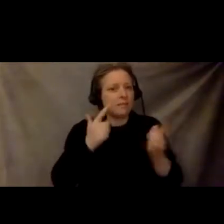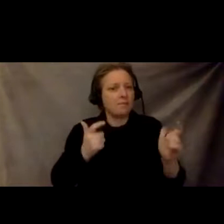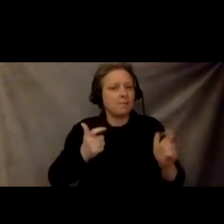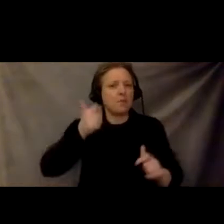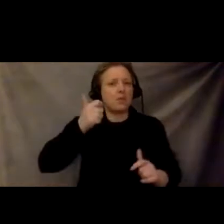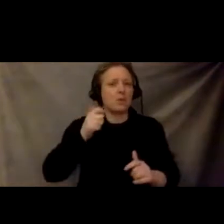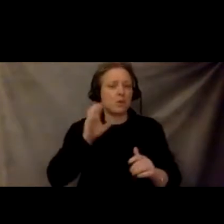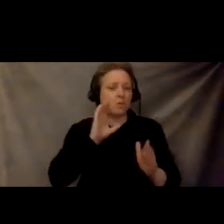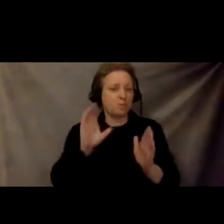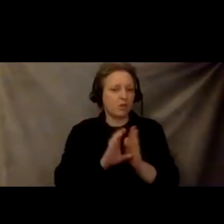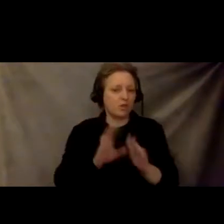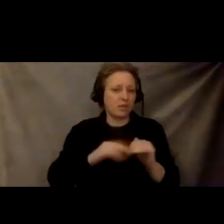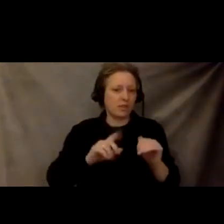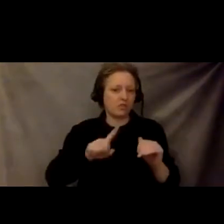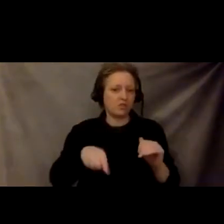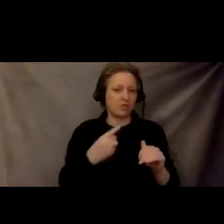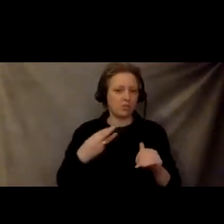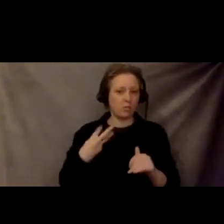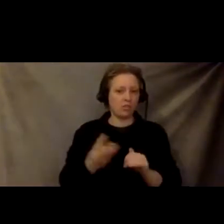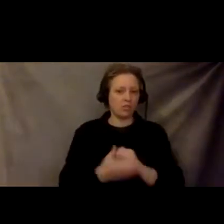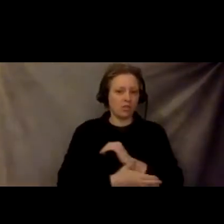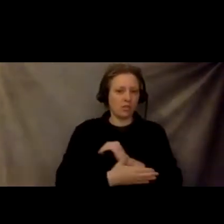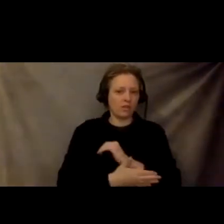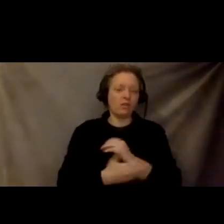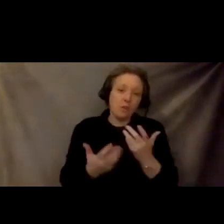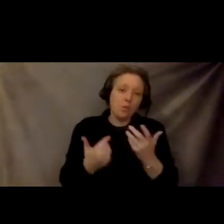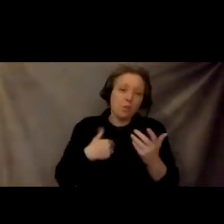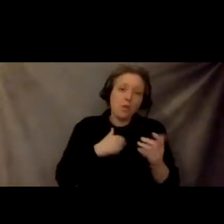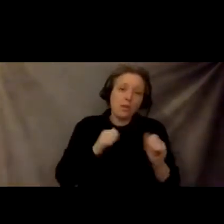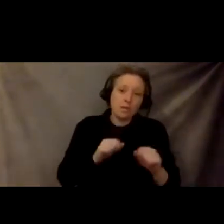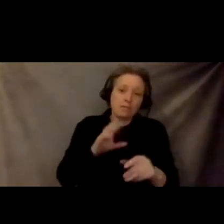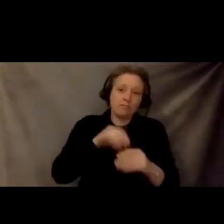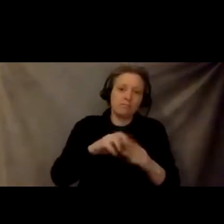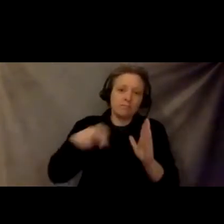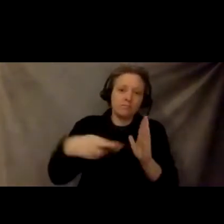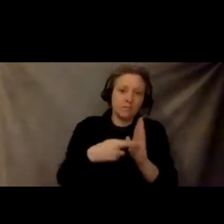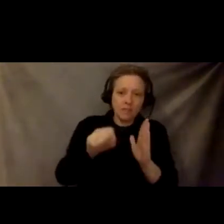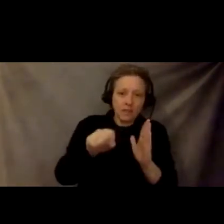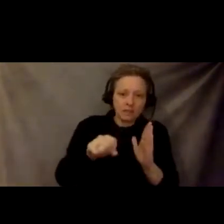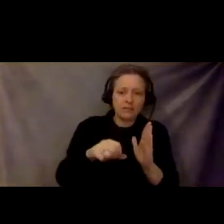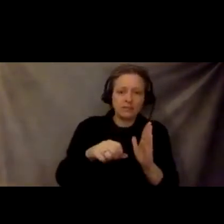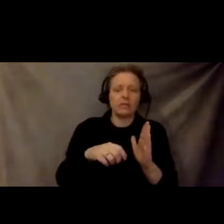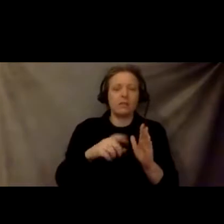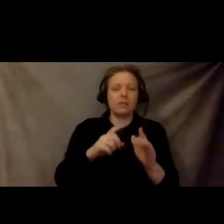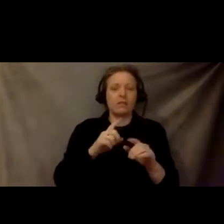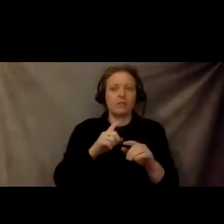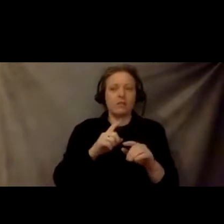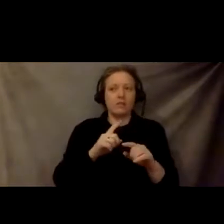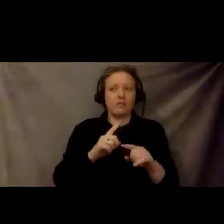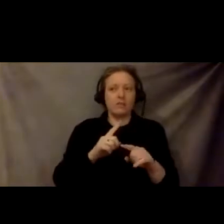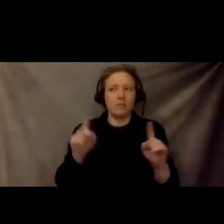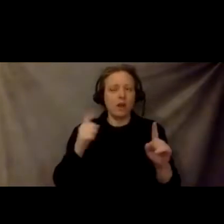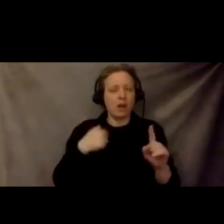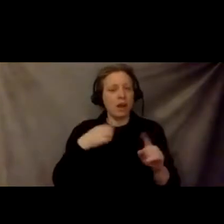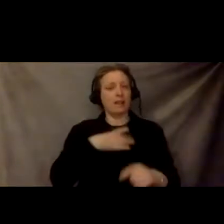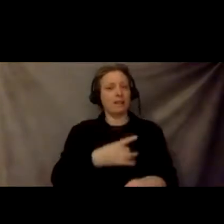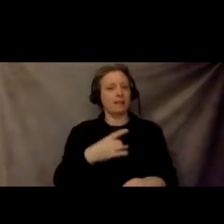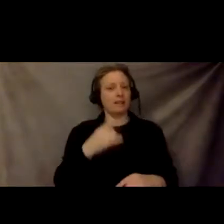Not that we can't play a role, but I like the idea of convening groups, especially if they include city representatives,